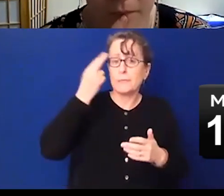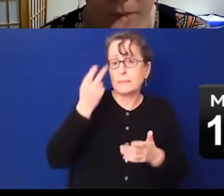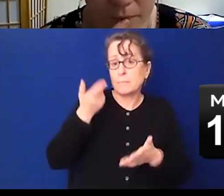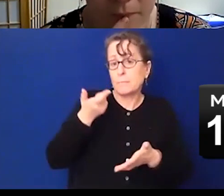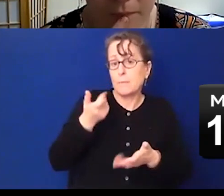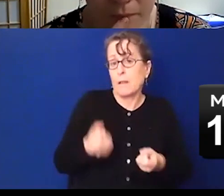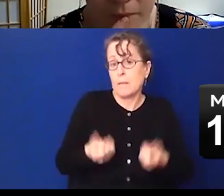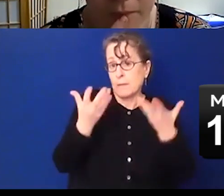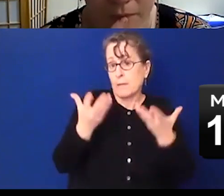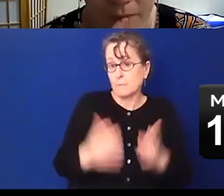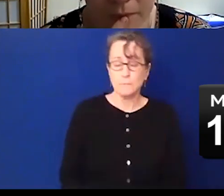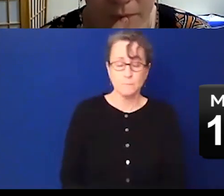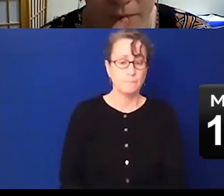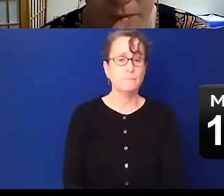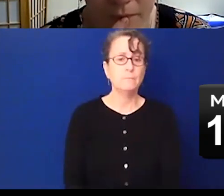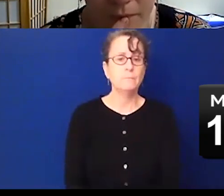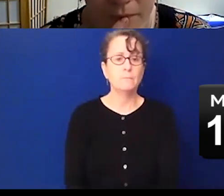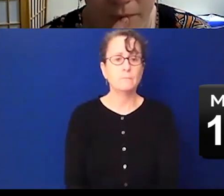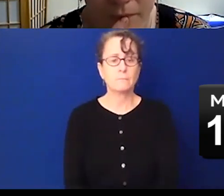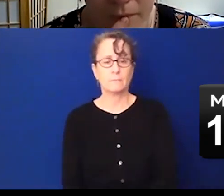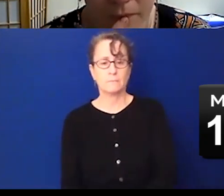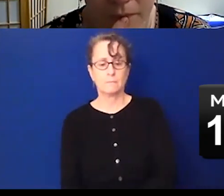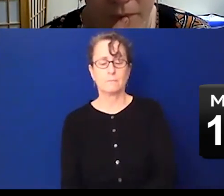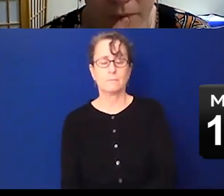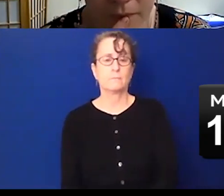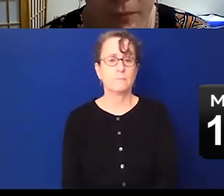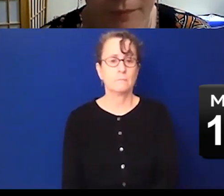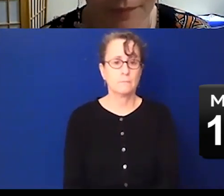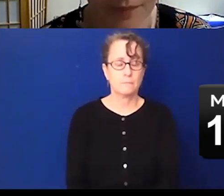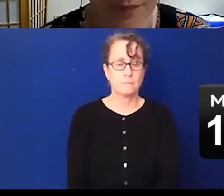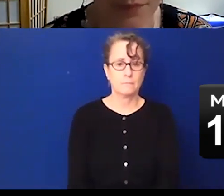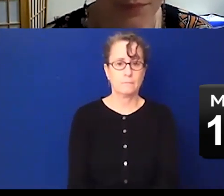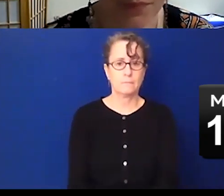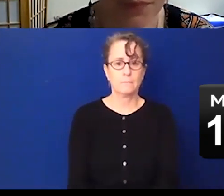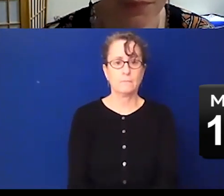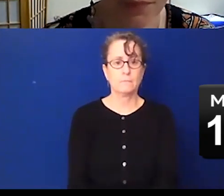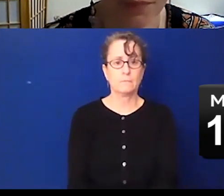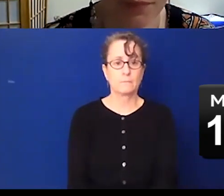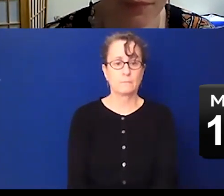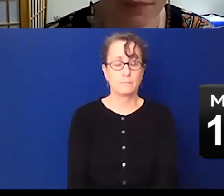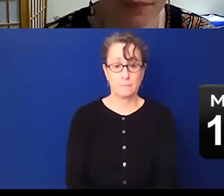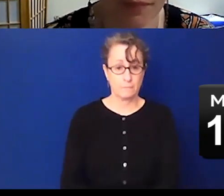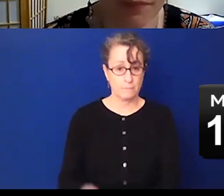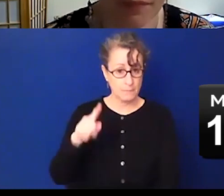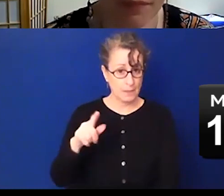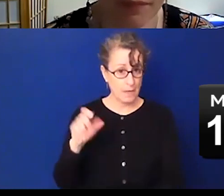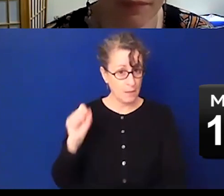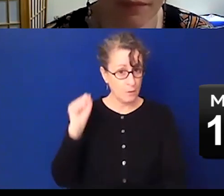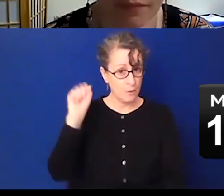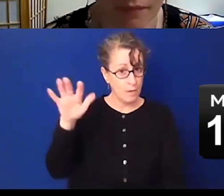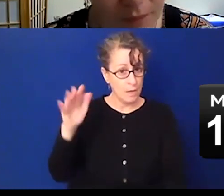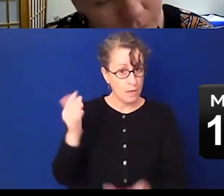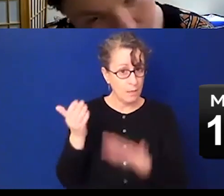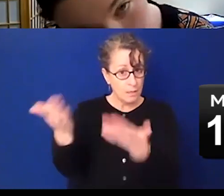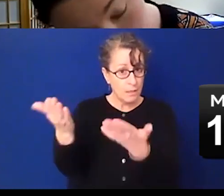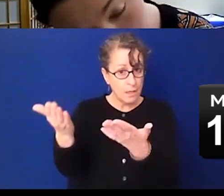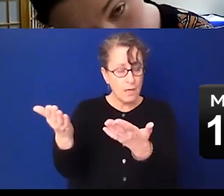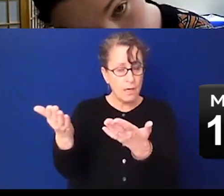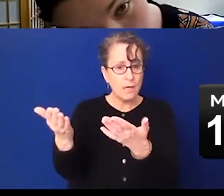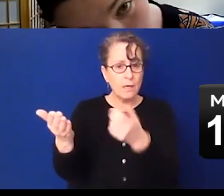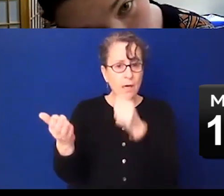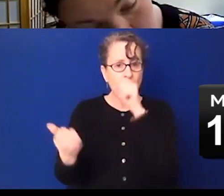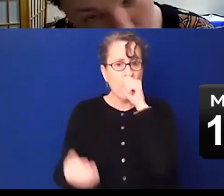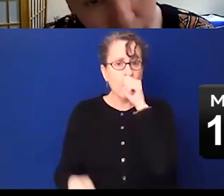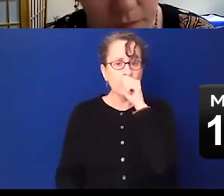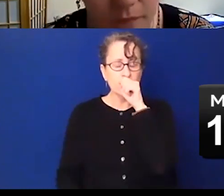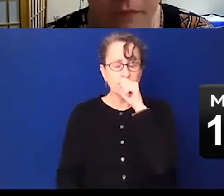to request. Do you have potential additional motions? I'll be happy